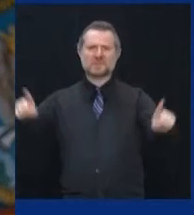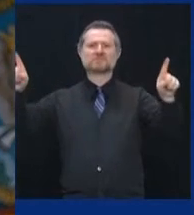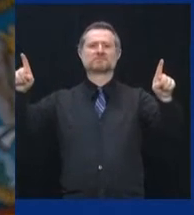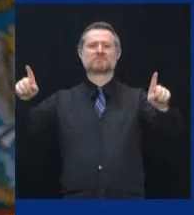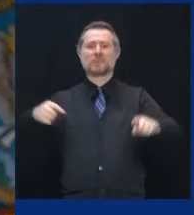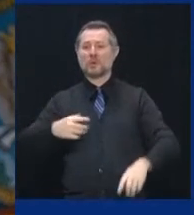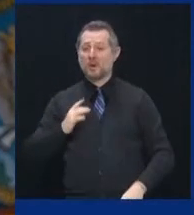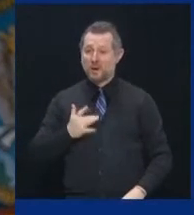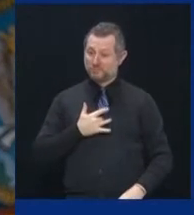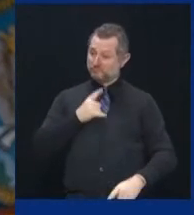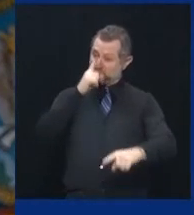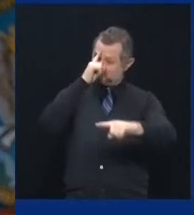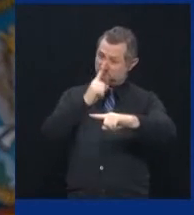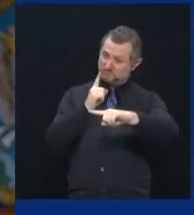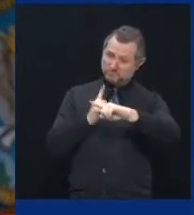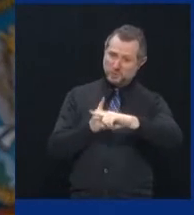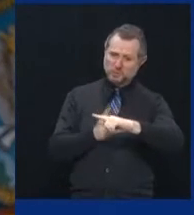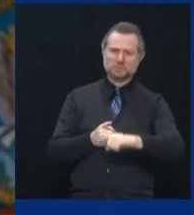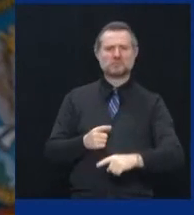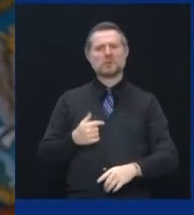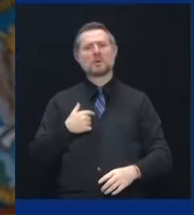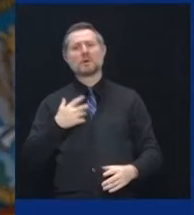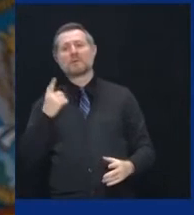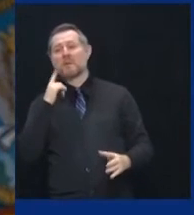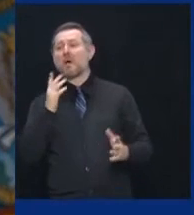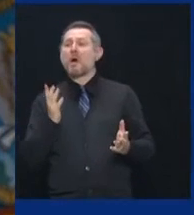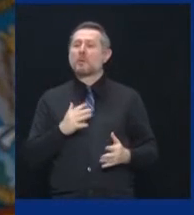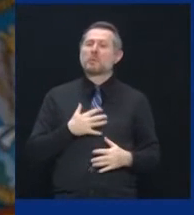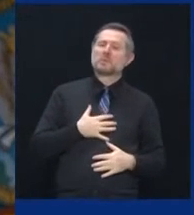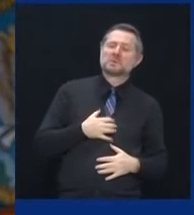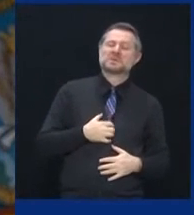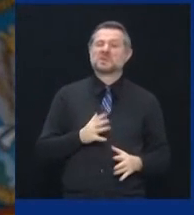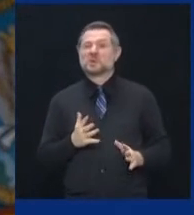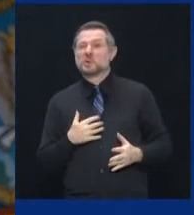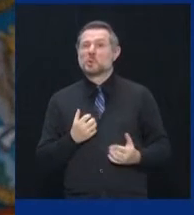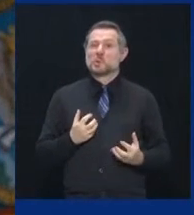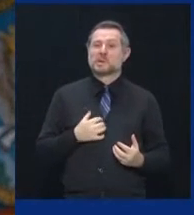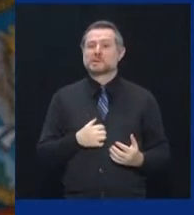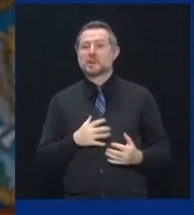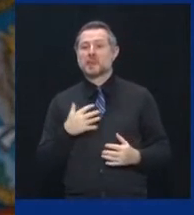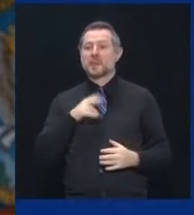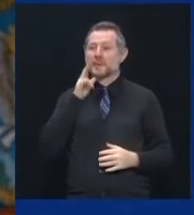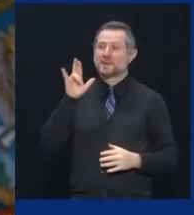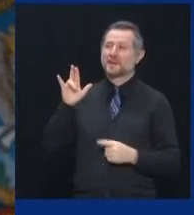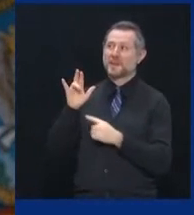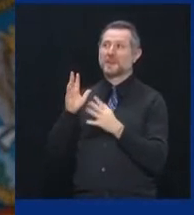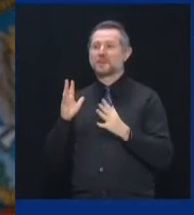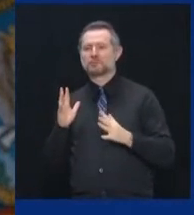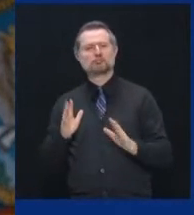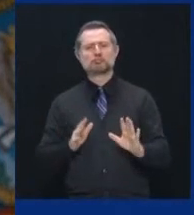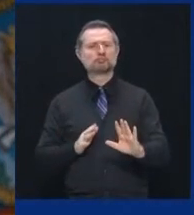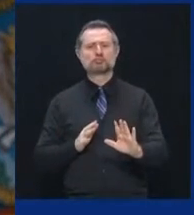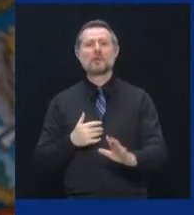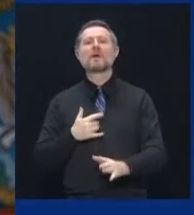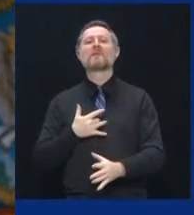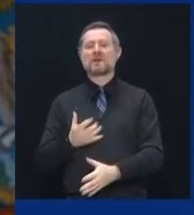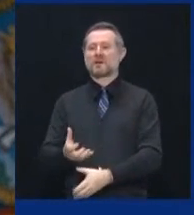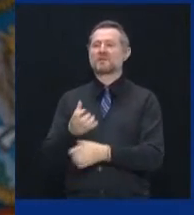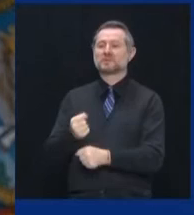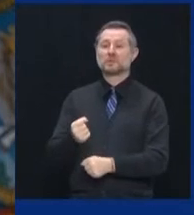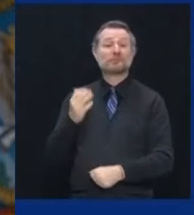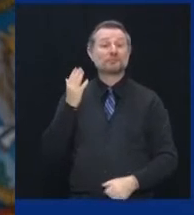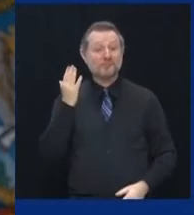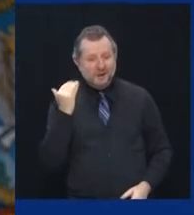uninformed or wishful or blind optimism. My confidence is born